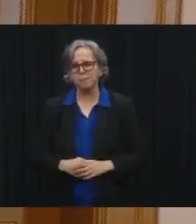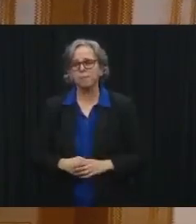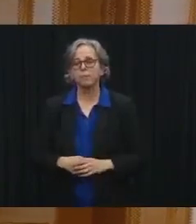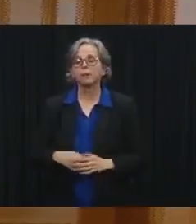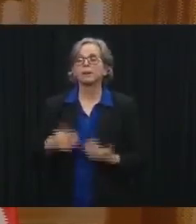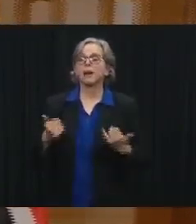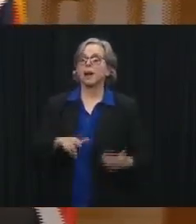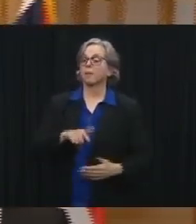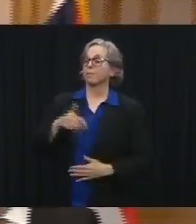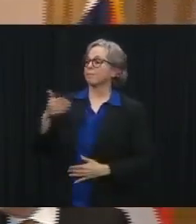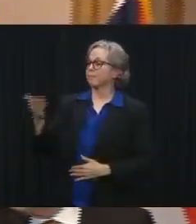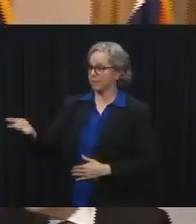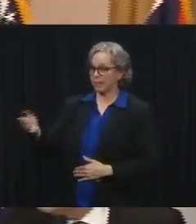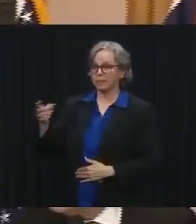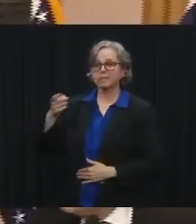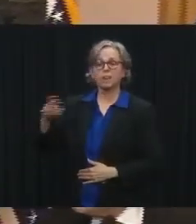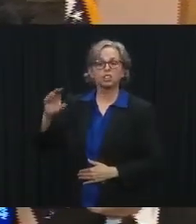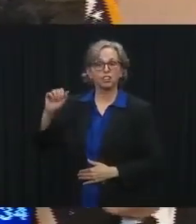questions.